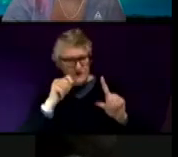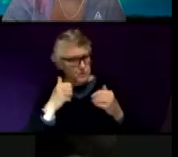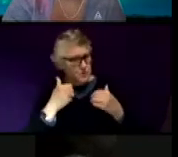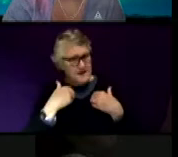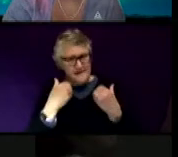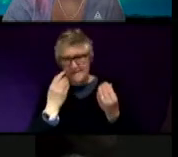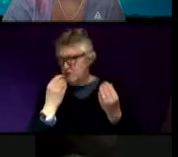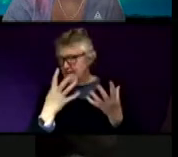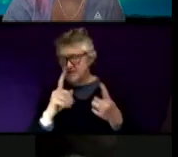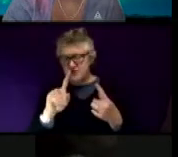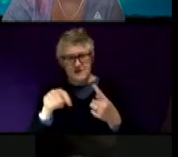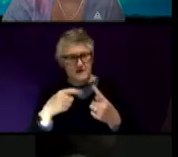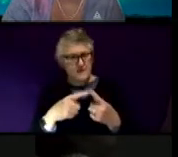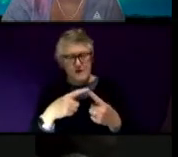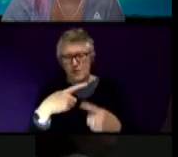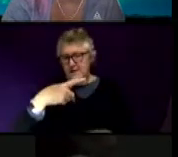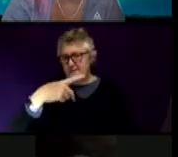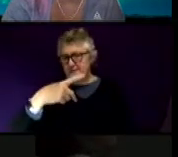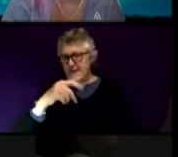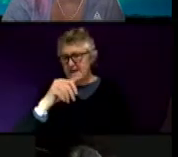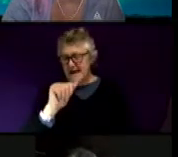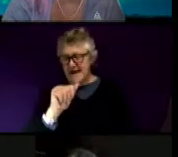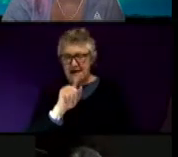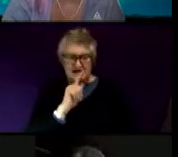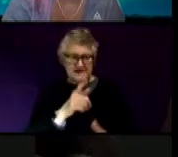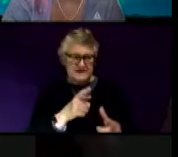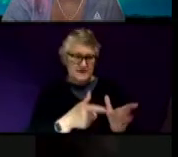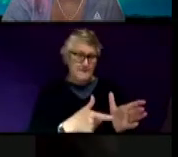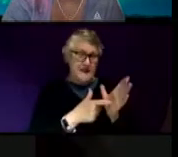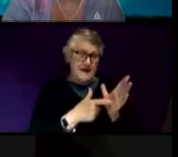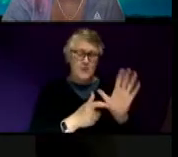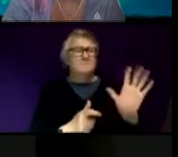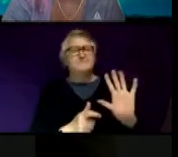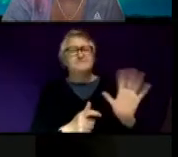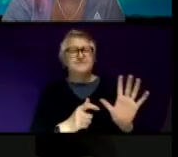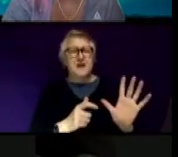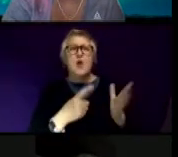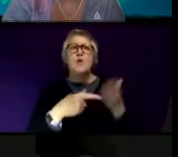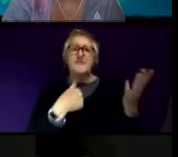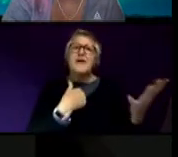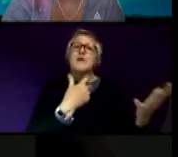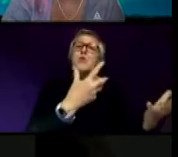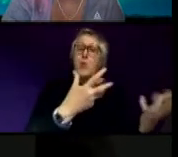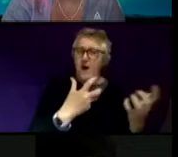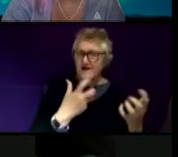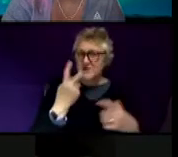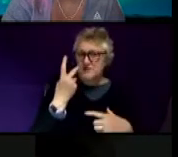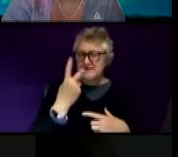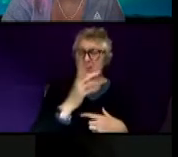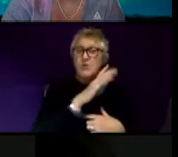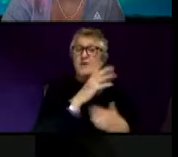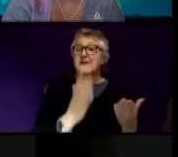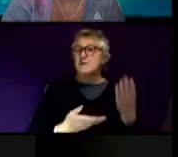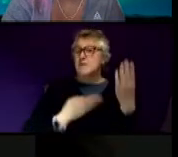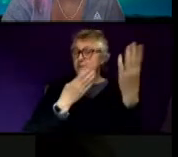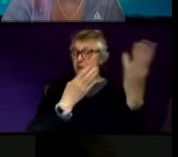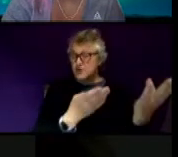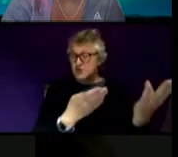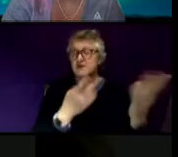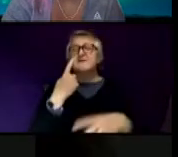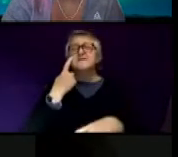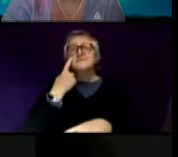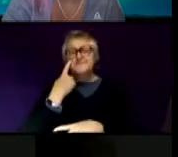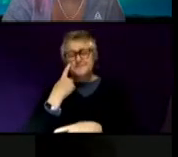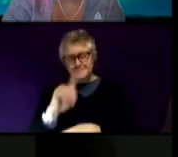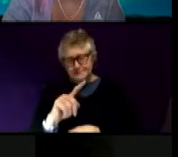of, you know, or not demanding, what they want to see what they're proposing in a body-worn camera